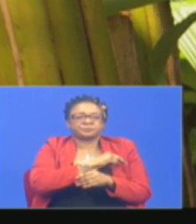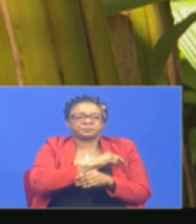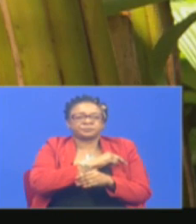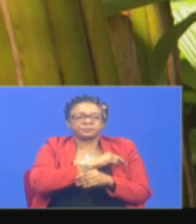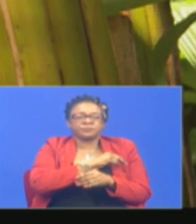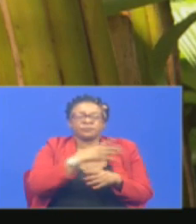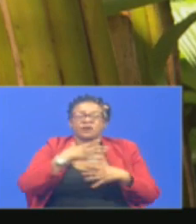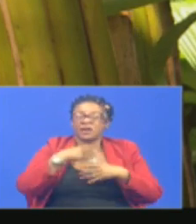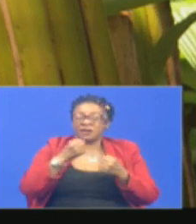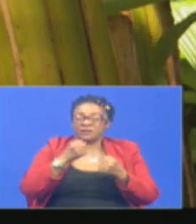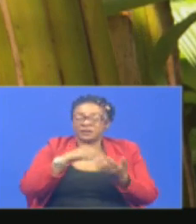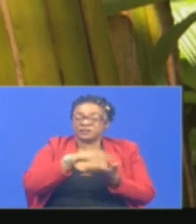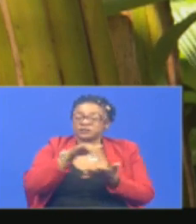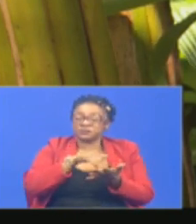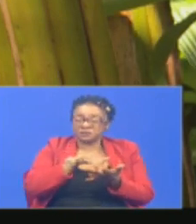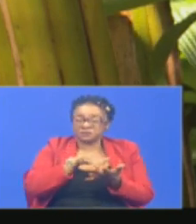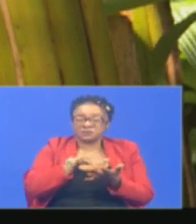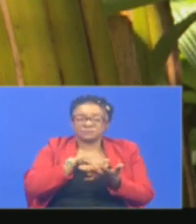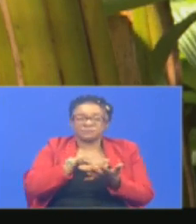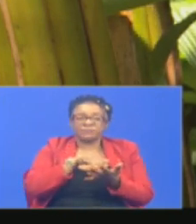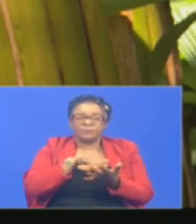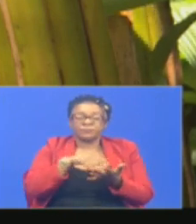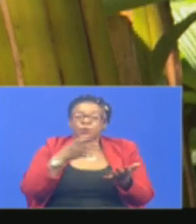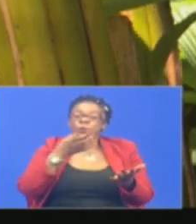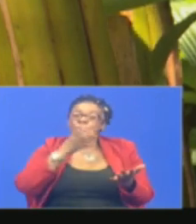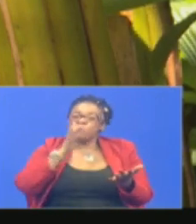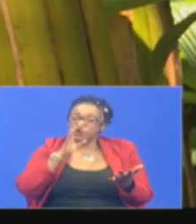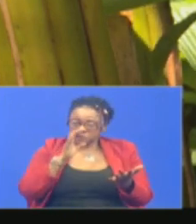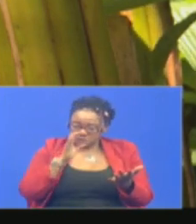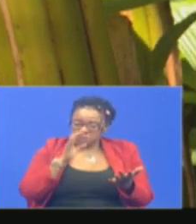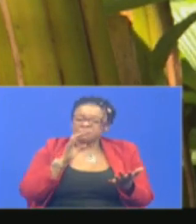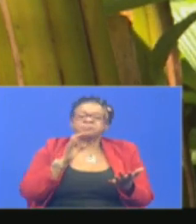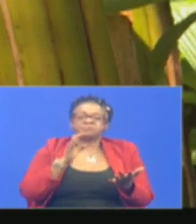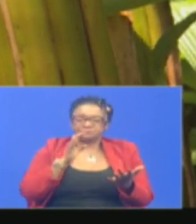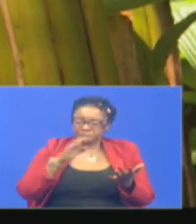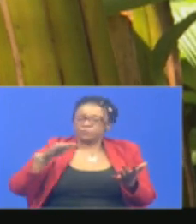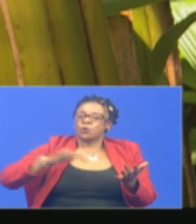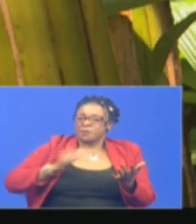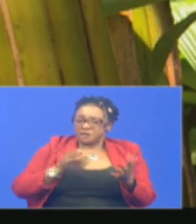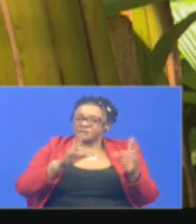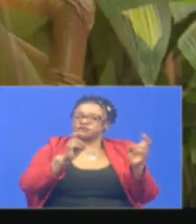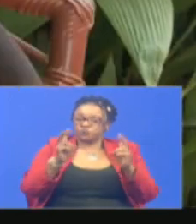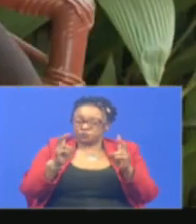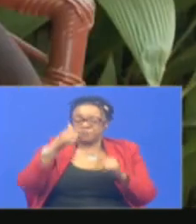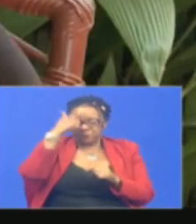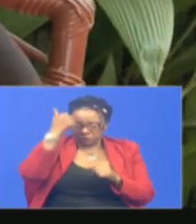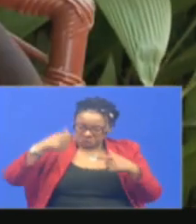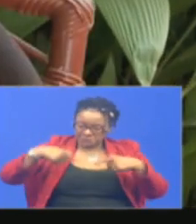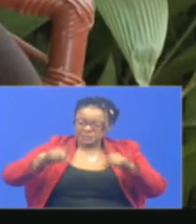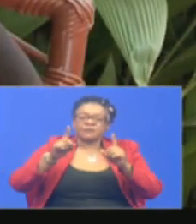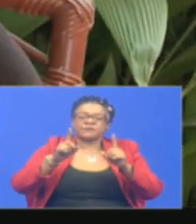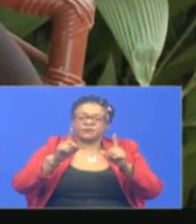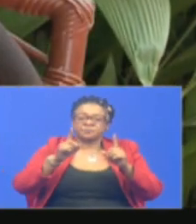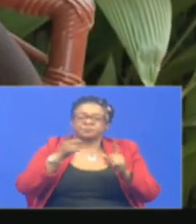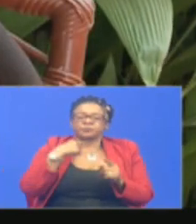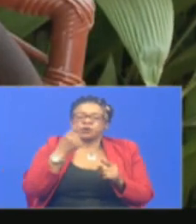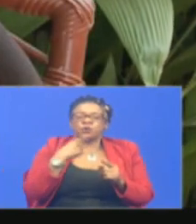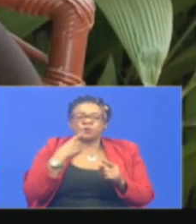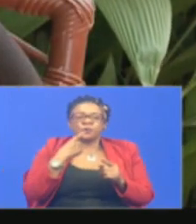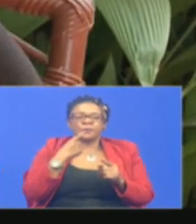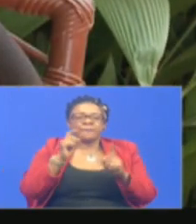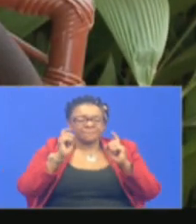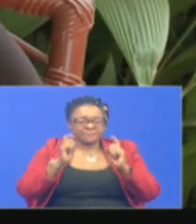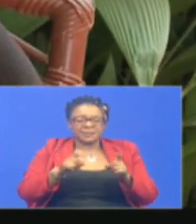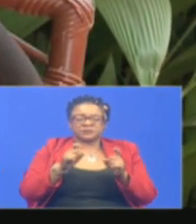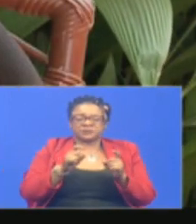healthcare institutions. Water, that's a women's issue because they are the ones predominantly who have to